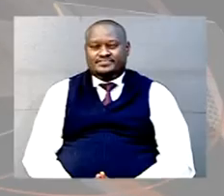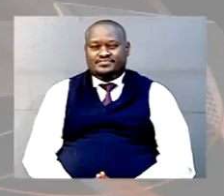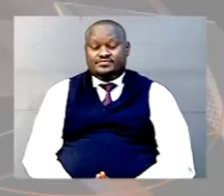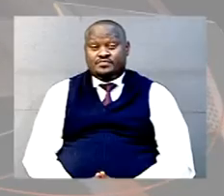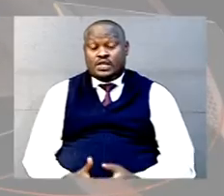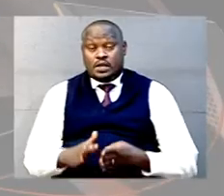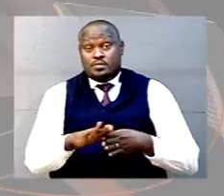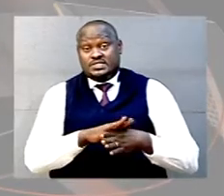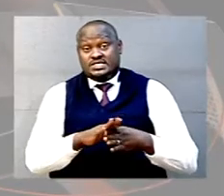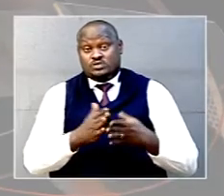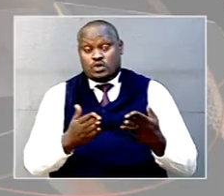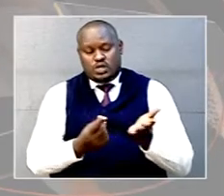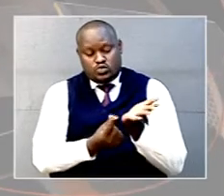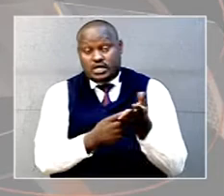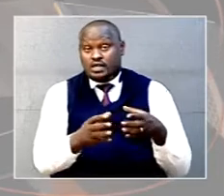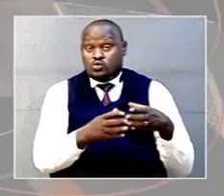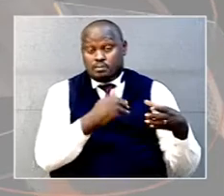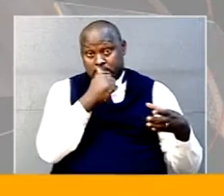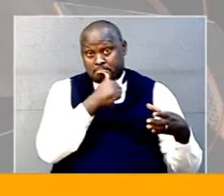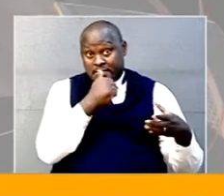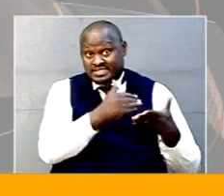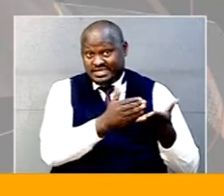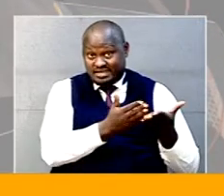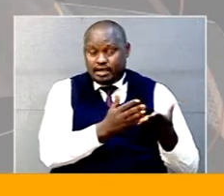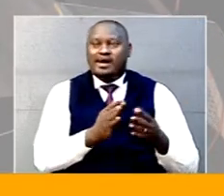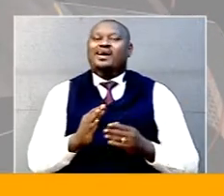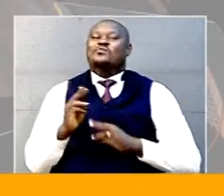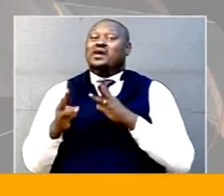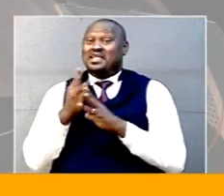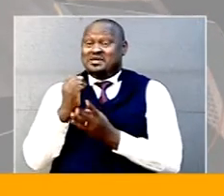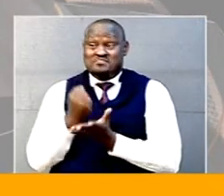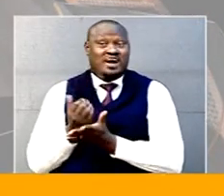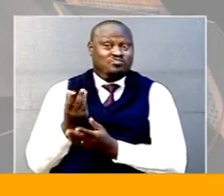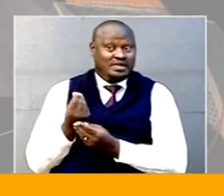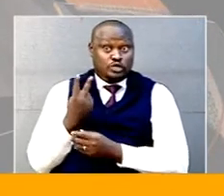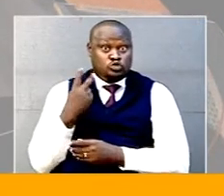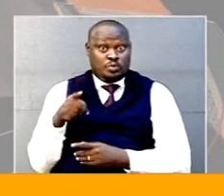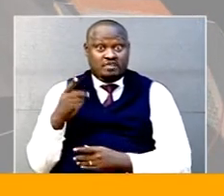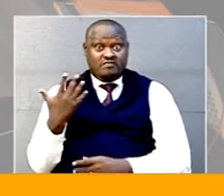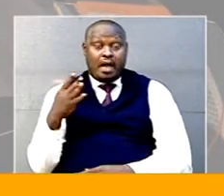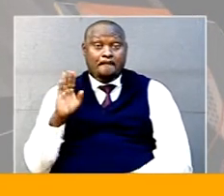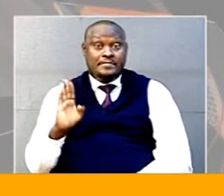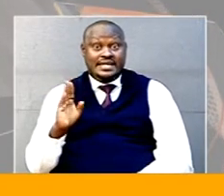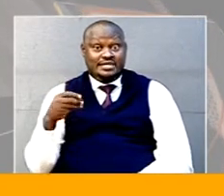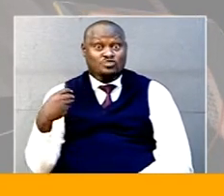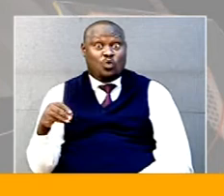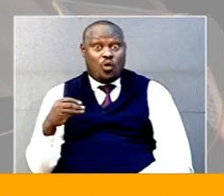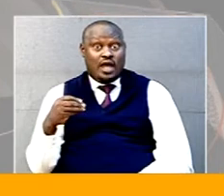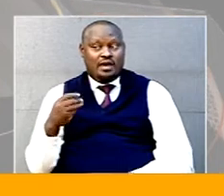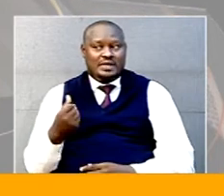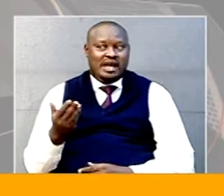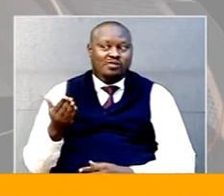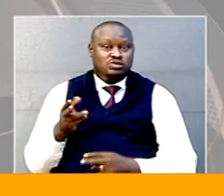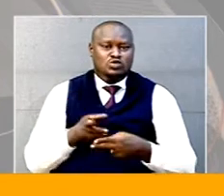News: Uganda's private sector is to benefit from a World Bank Group's $2.5 billion private sector window